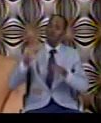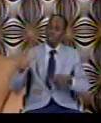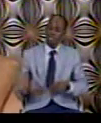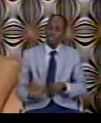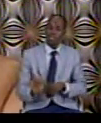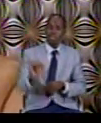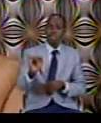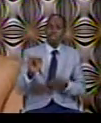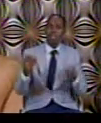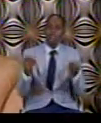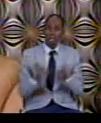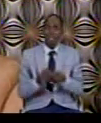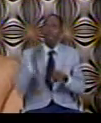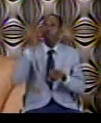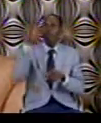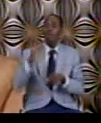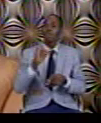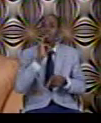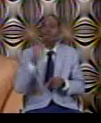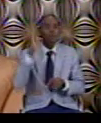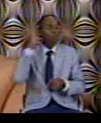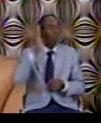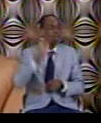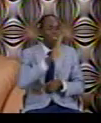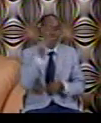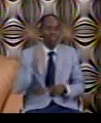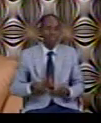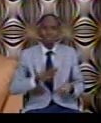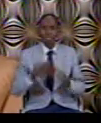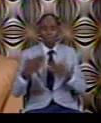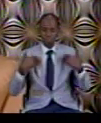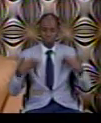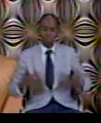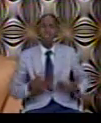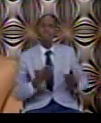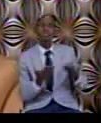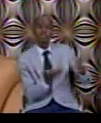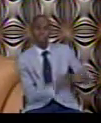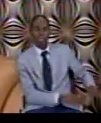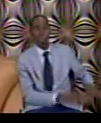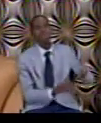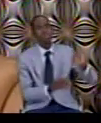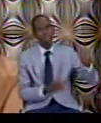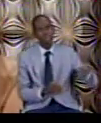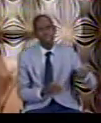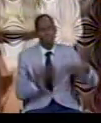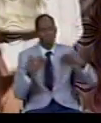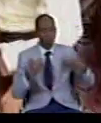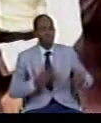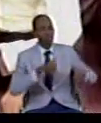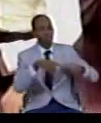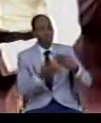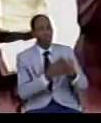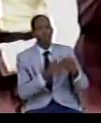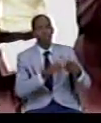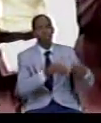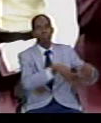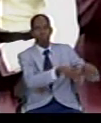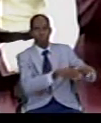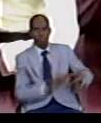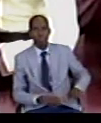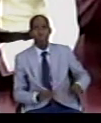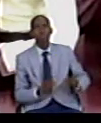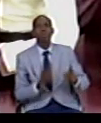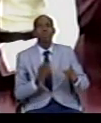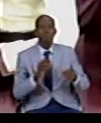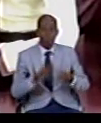eternal as God is, will never die. The body will die. And the body will go back to the grave, but the soul will go